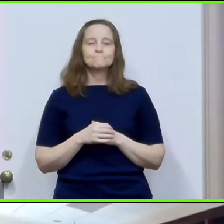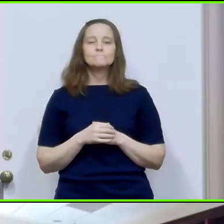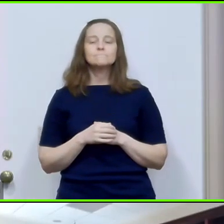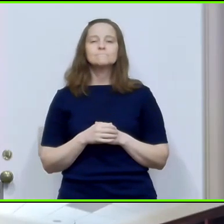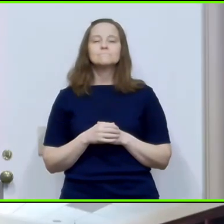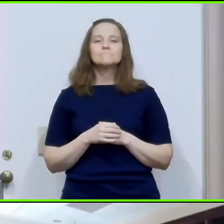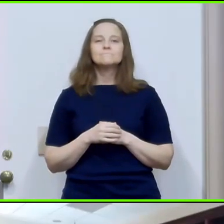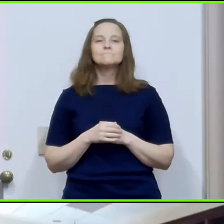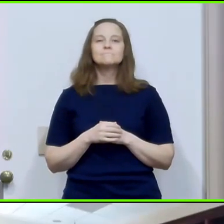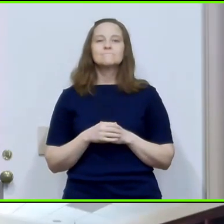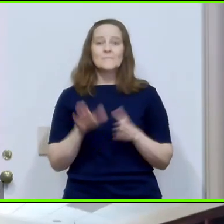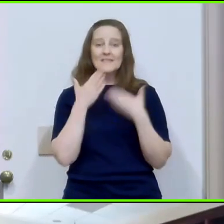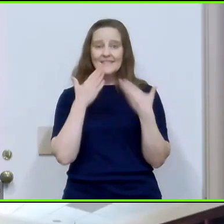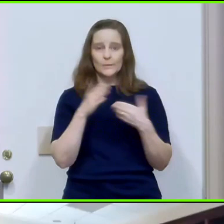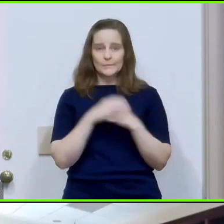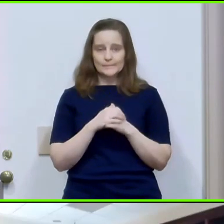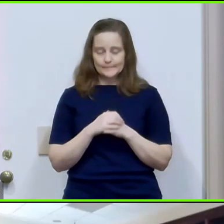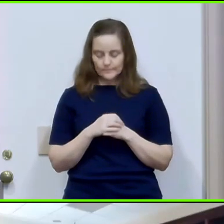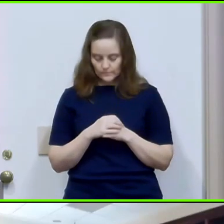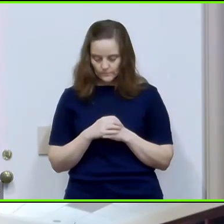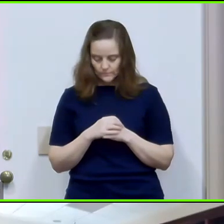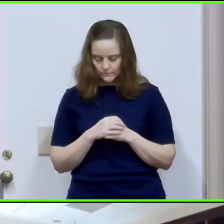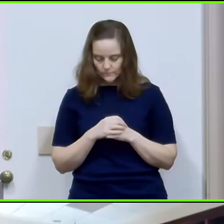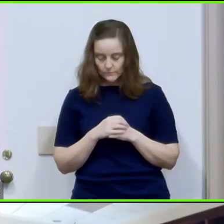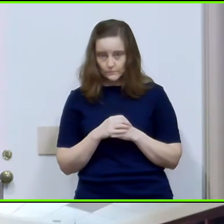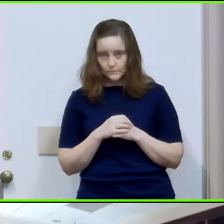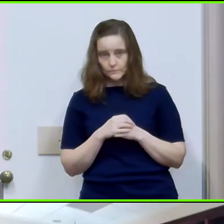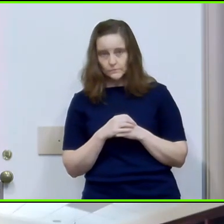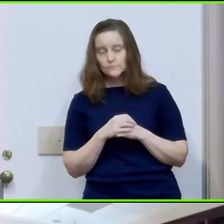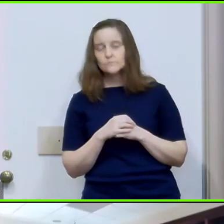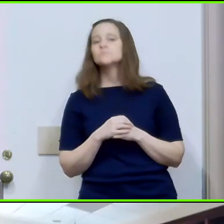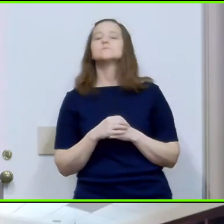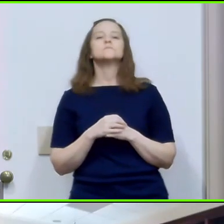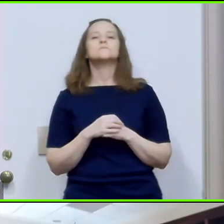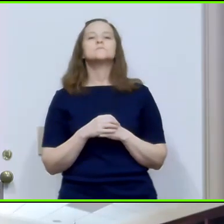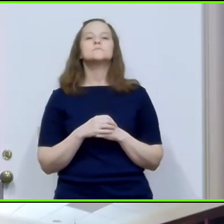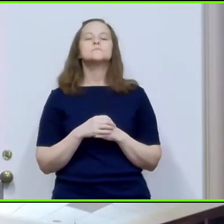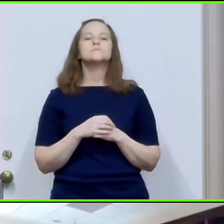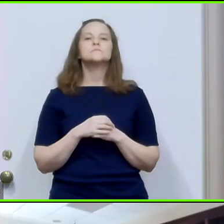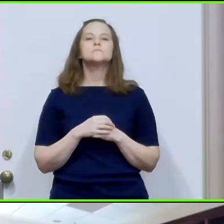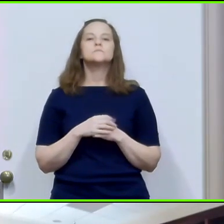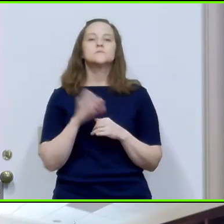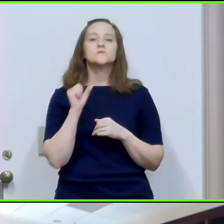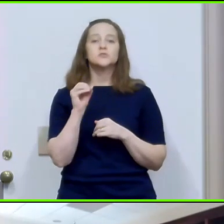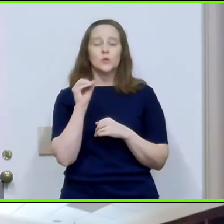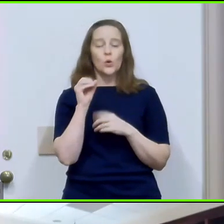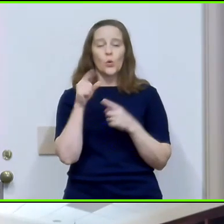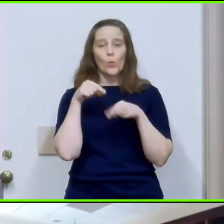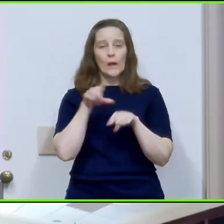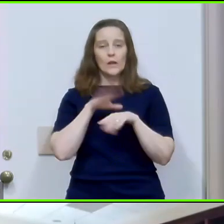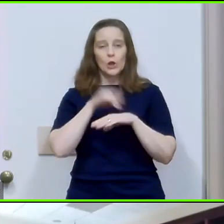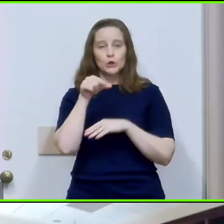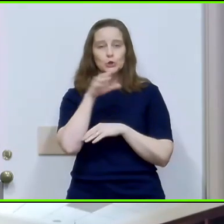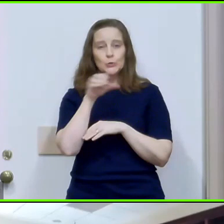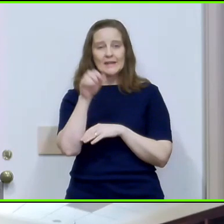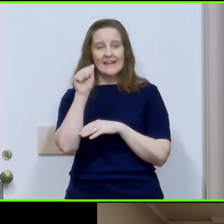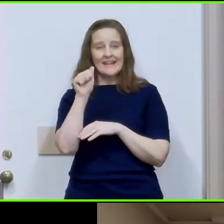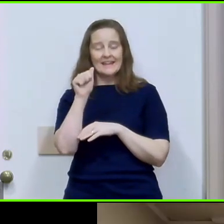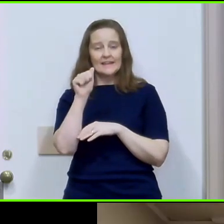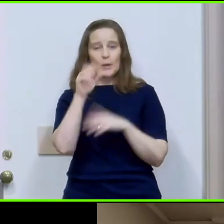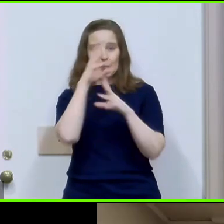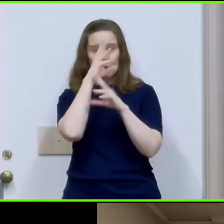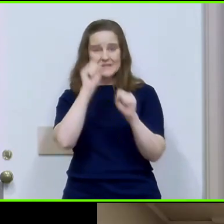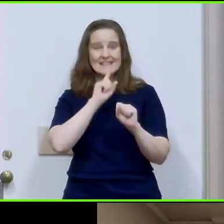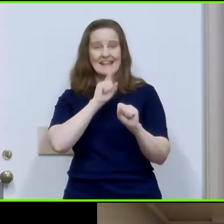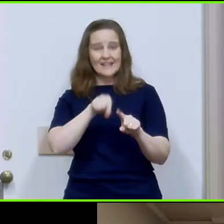Great. Thank you, Dr. Herman. So one that came in on the Q&A, and if you haven't been looking at it, the president actually answered this, but I'd